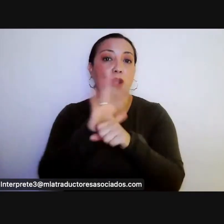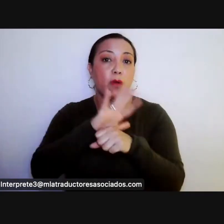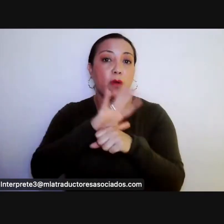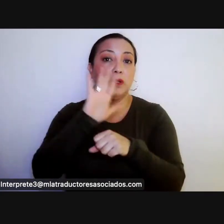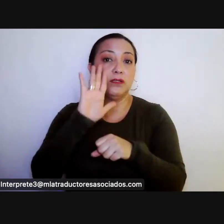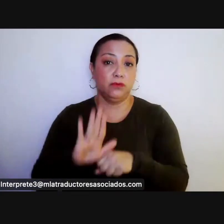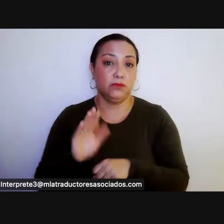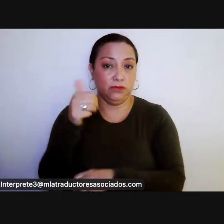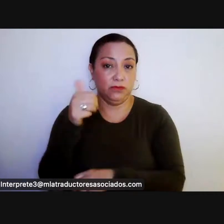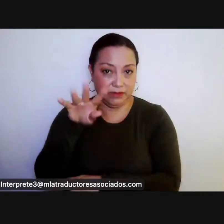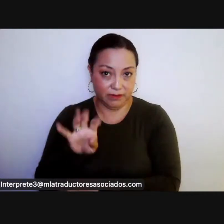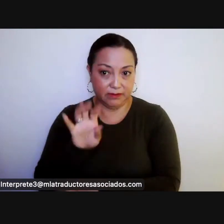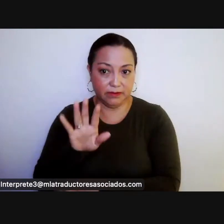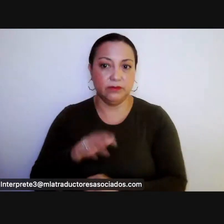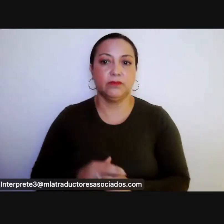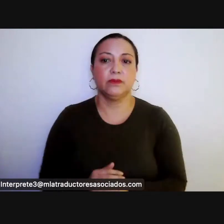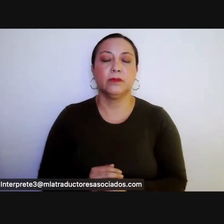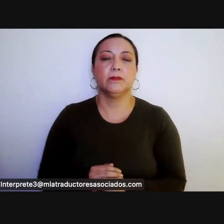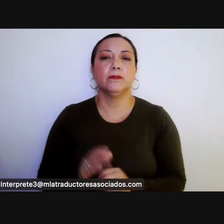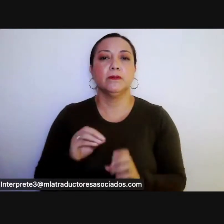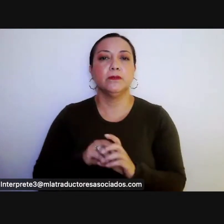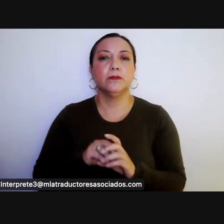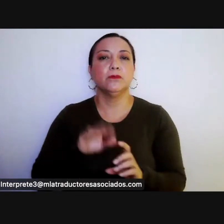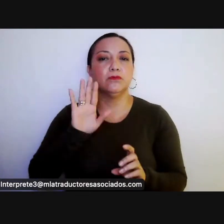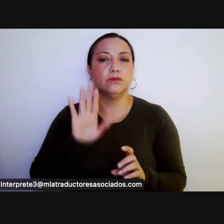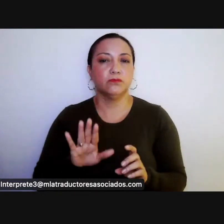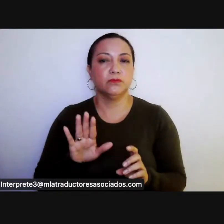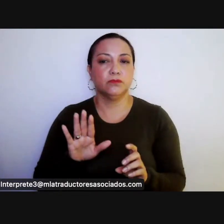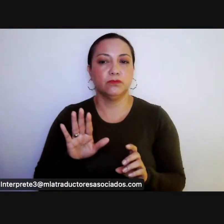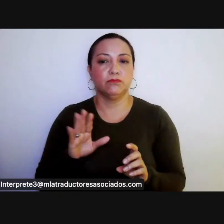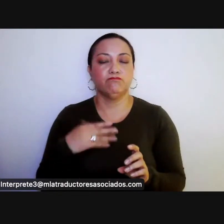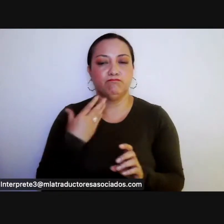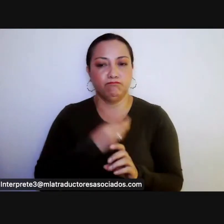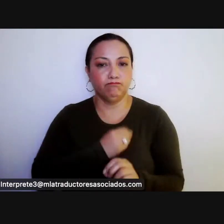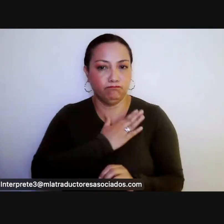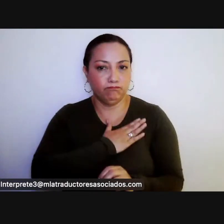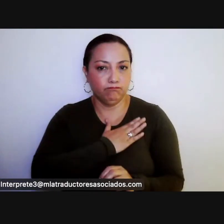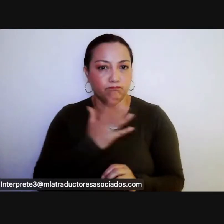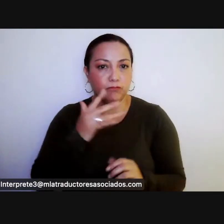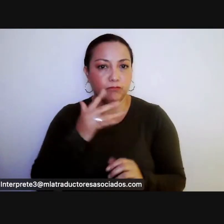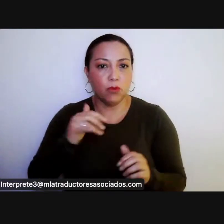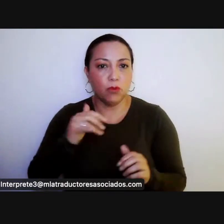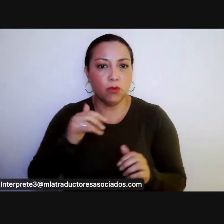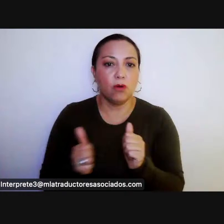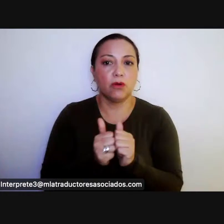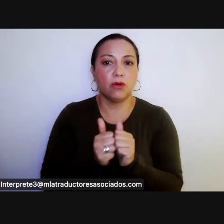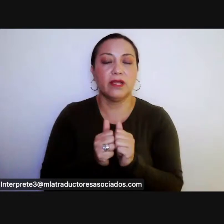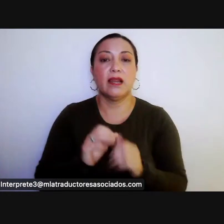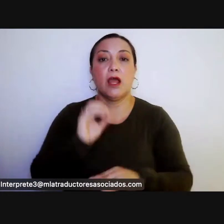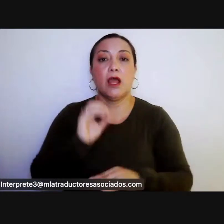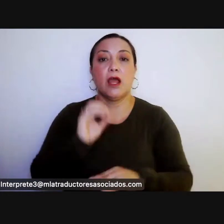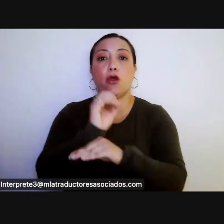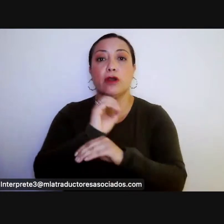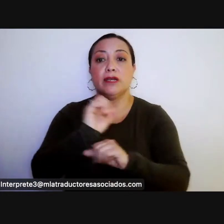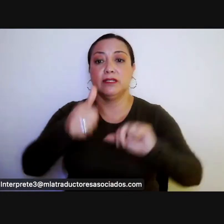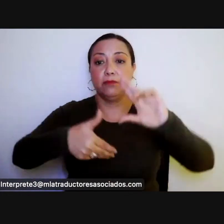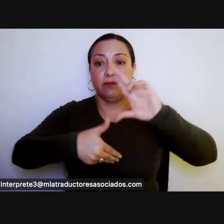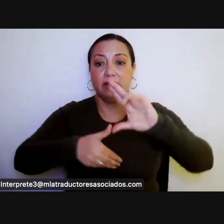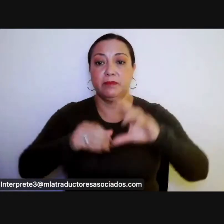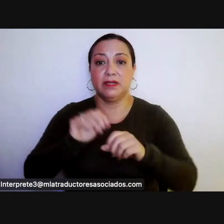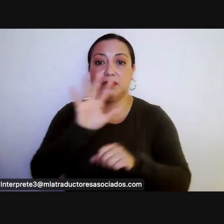social inequality in this scenario of COVID-19. And we have the pleasure to